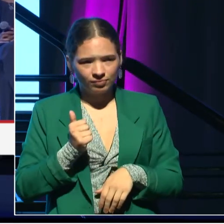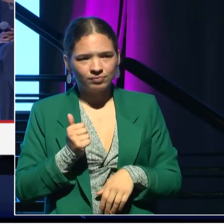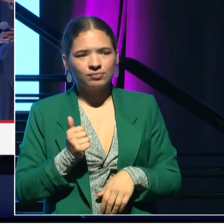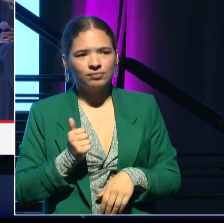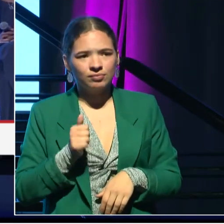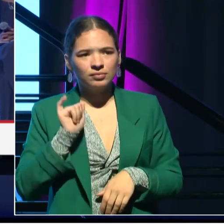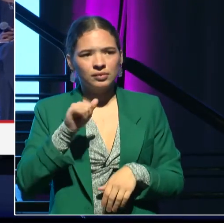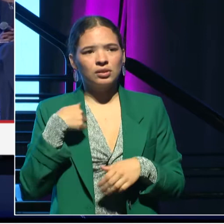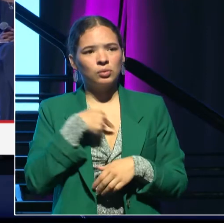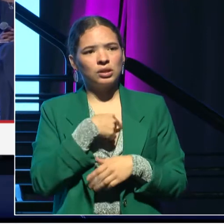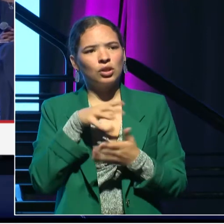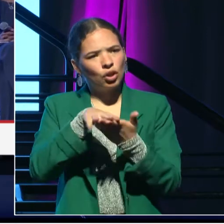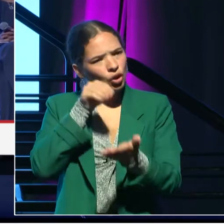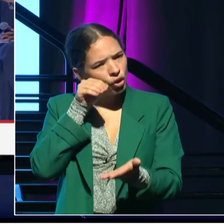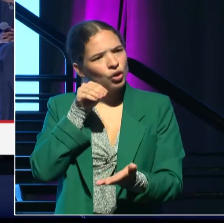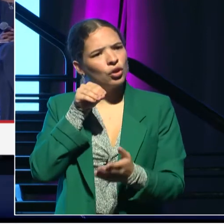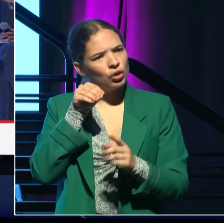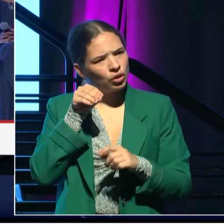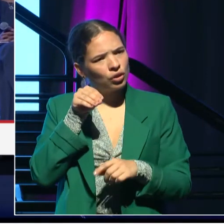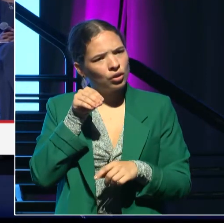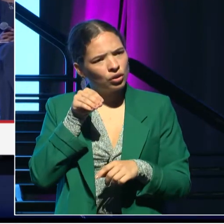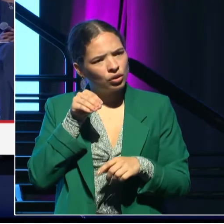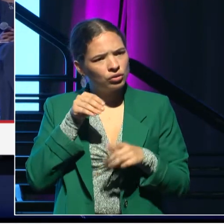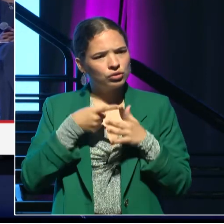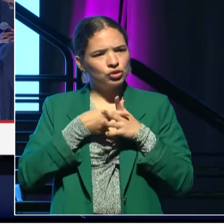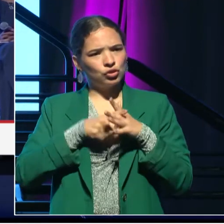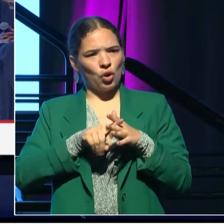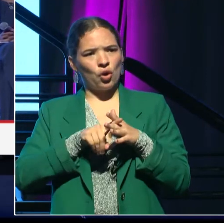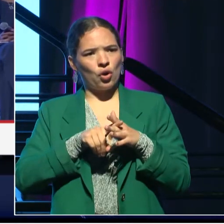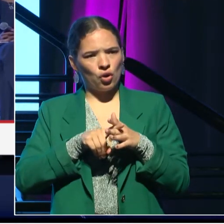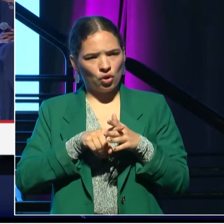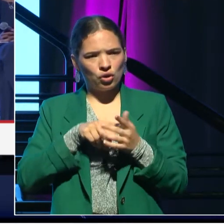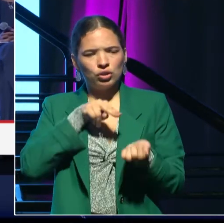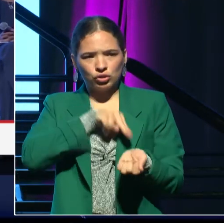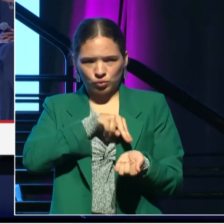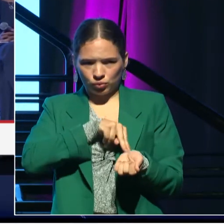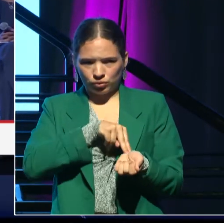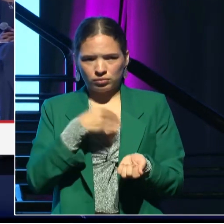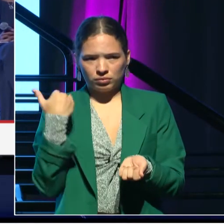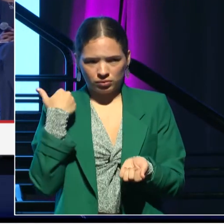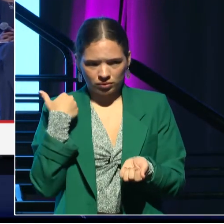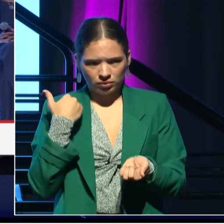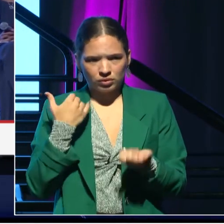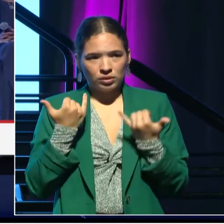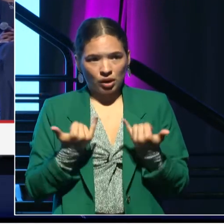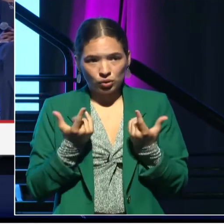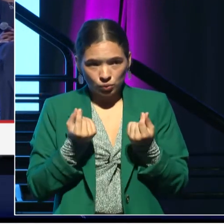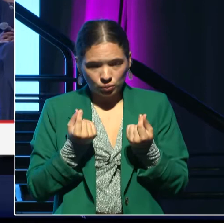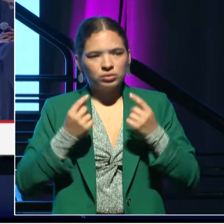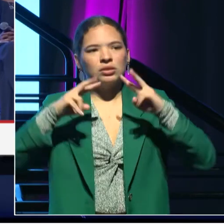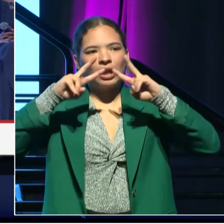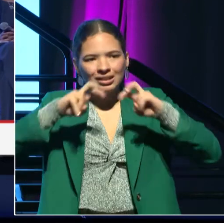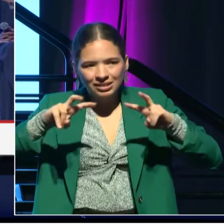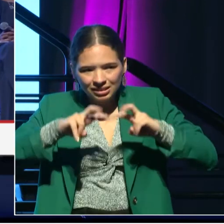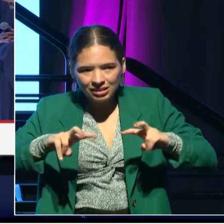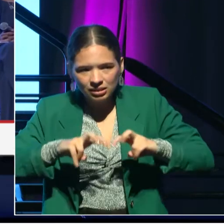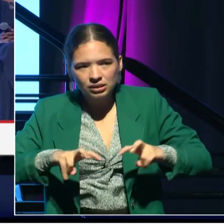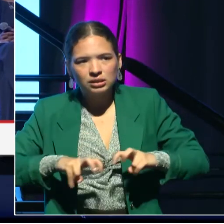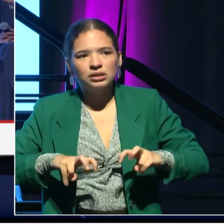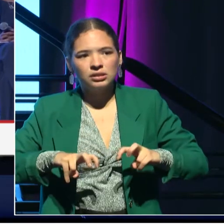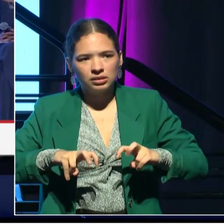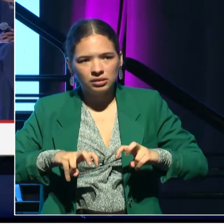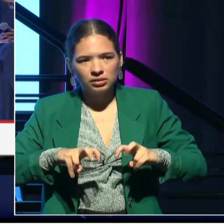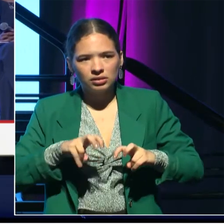learned very early on in nursing school is to do an assessment first. And believe it or not, that is so rare on